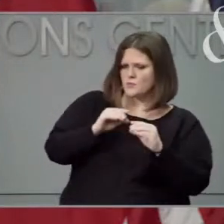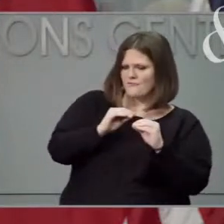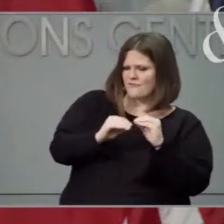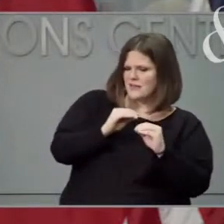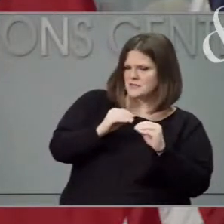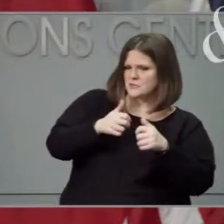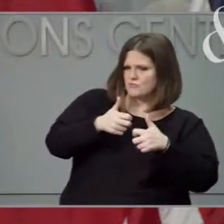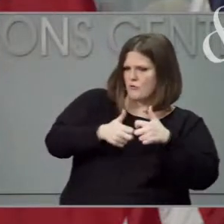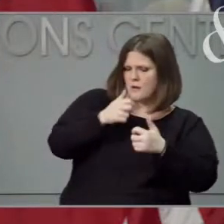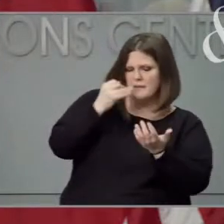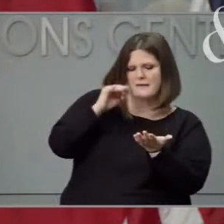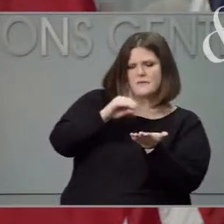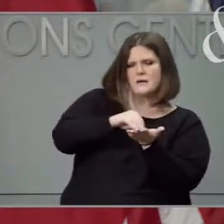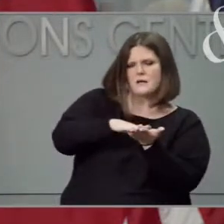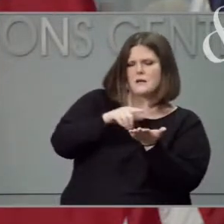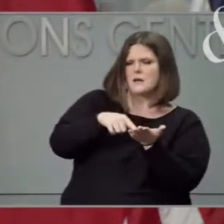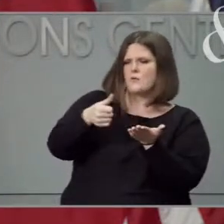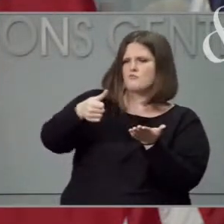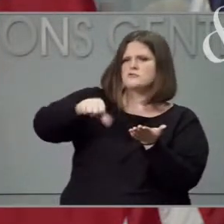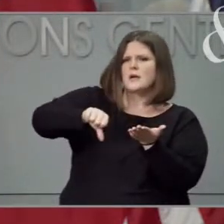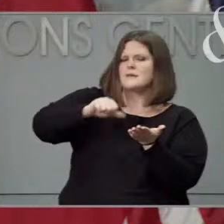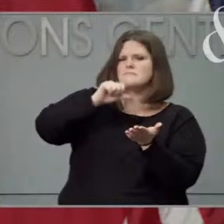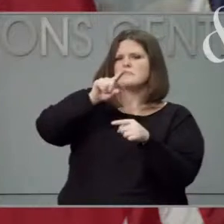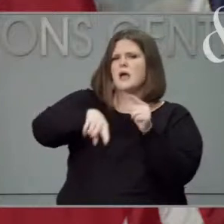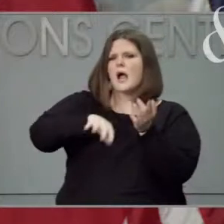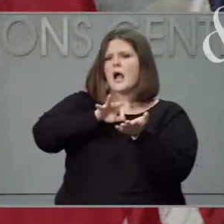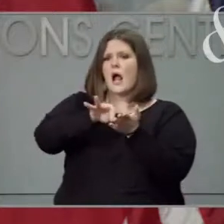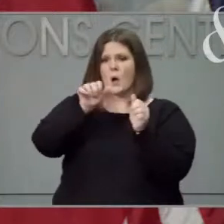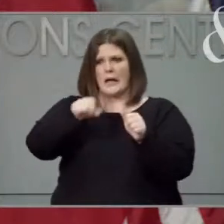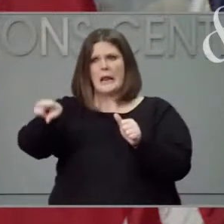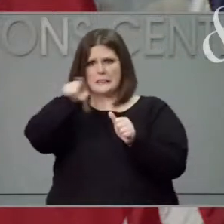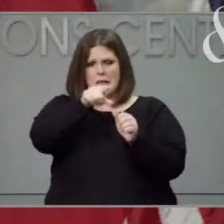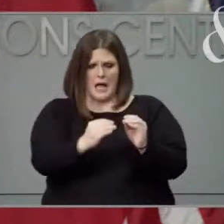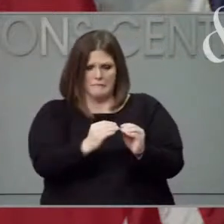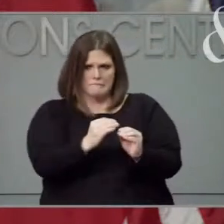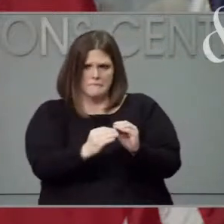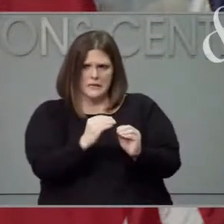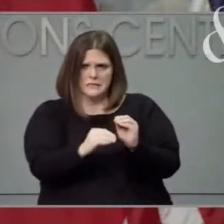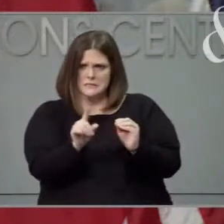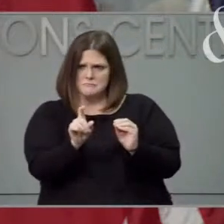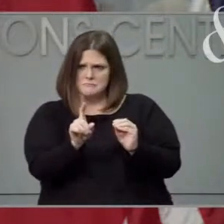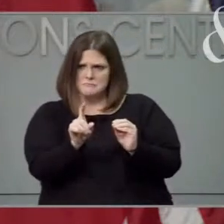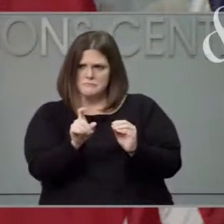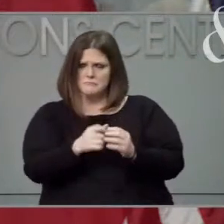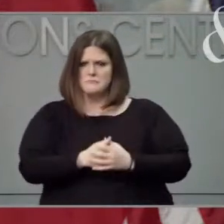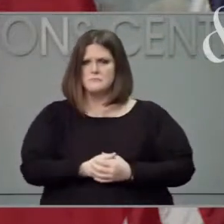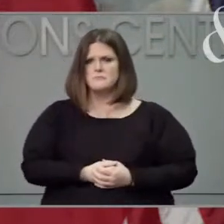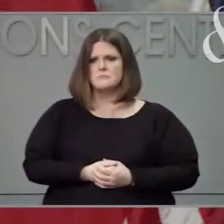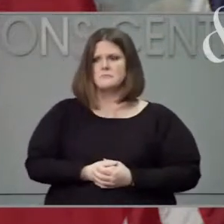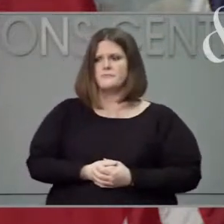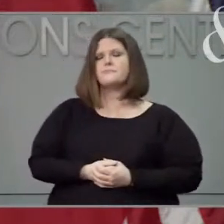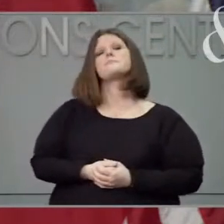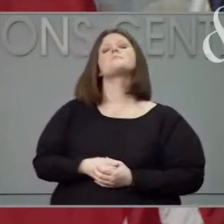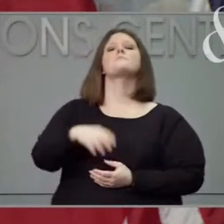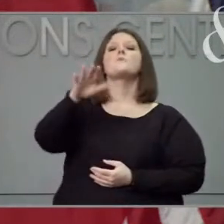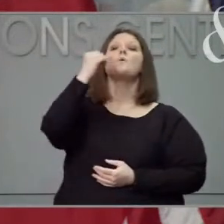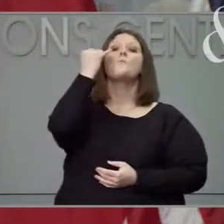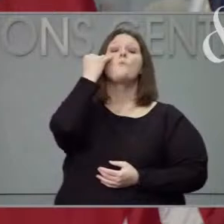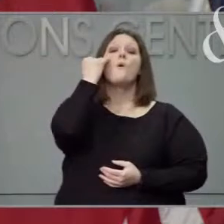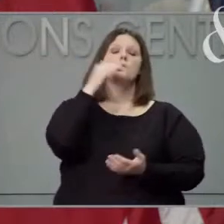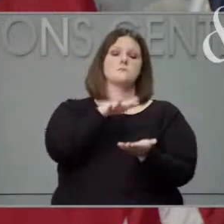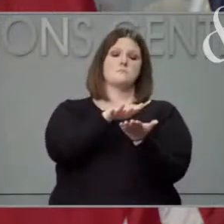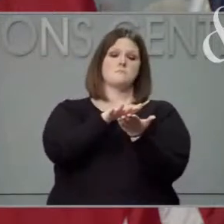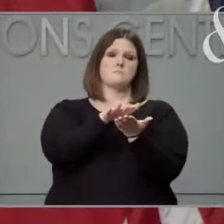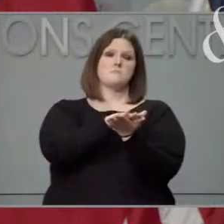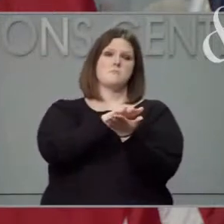Or at this point, if they are rejected, is that the final call for any ballots to come in over the next 8 days? So if a ballot has